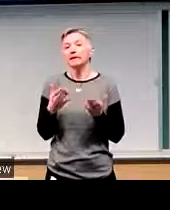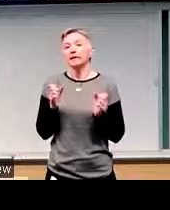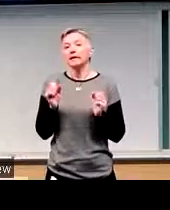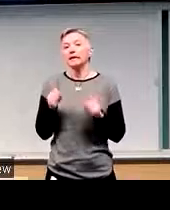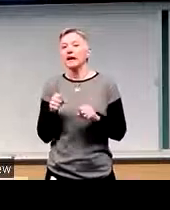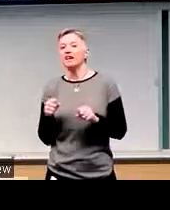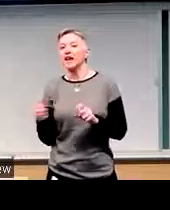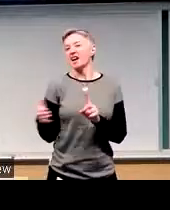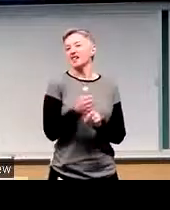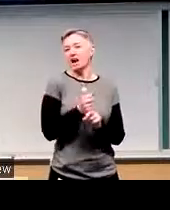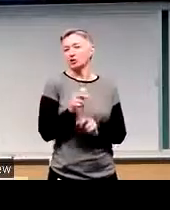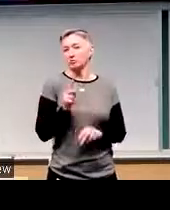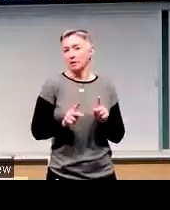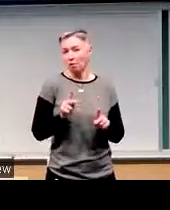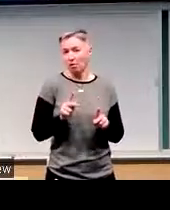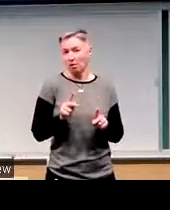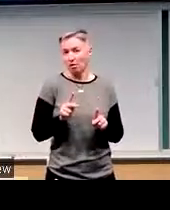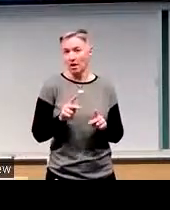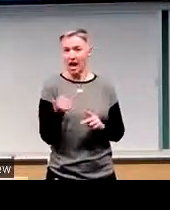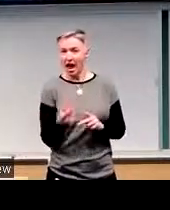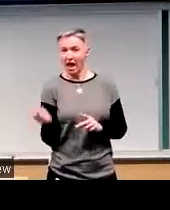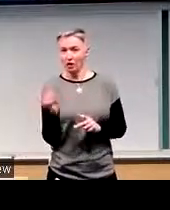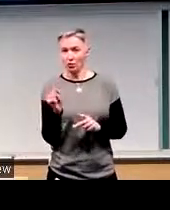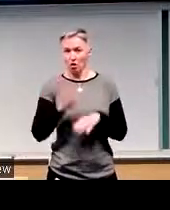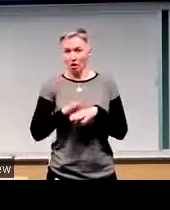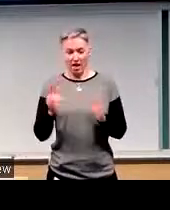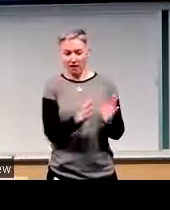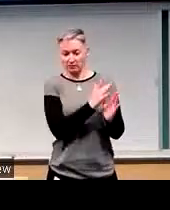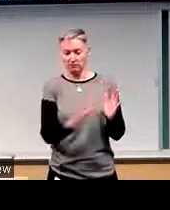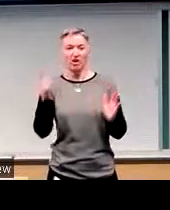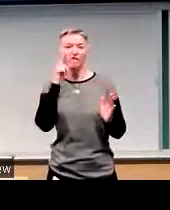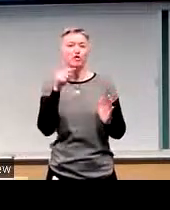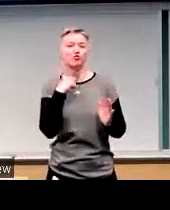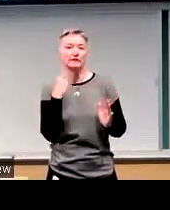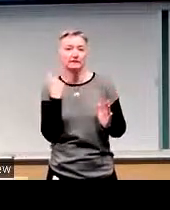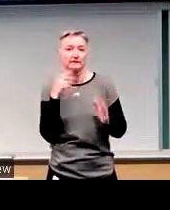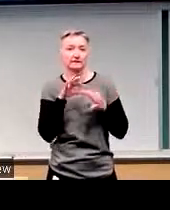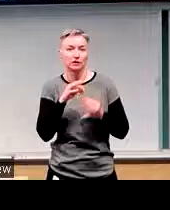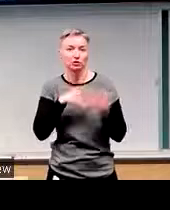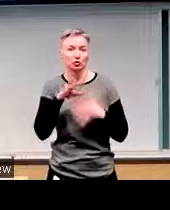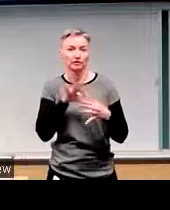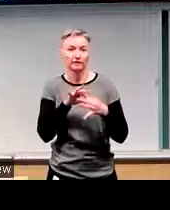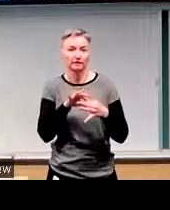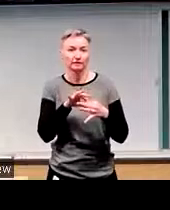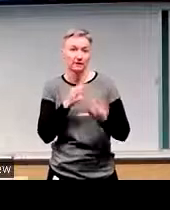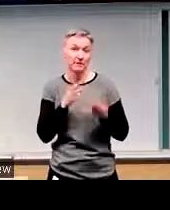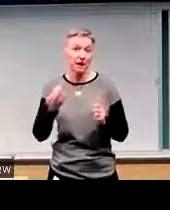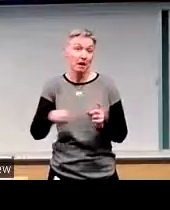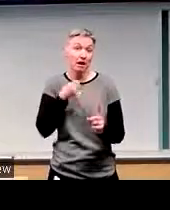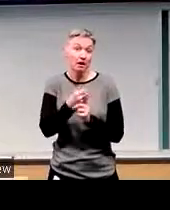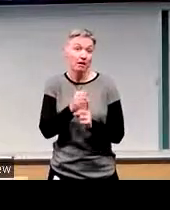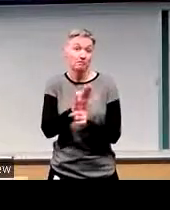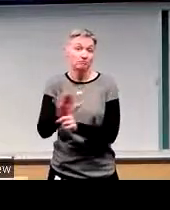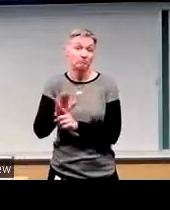points in the social connectedness risk trajectory and could potentially impact the health